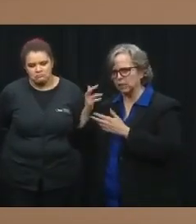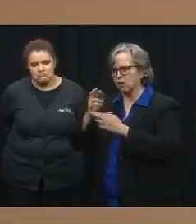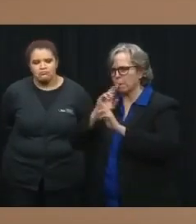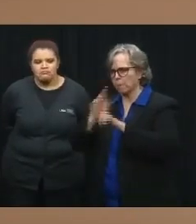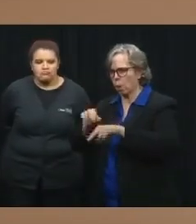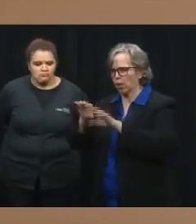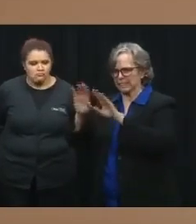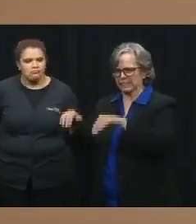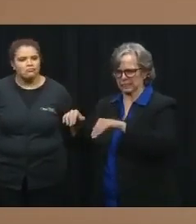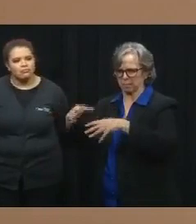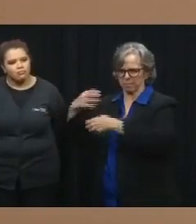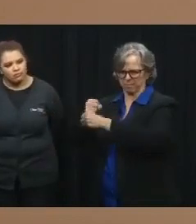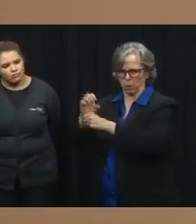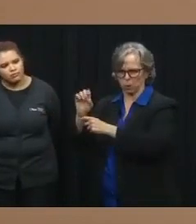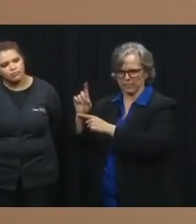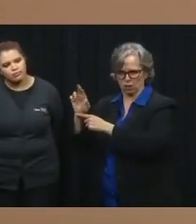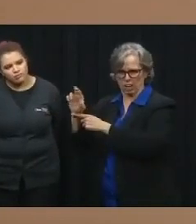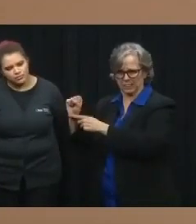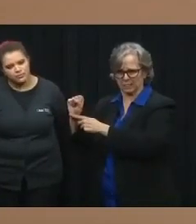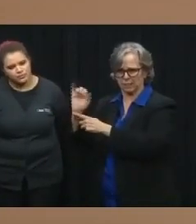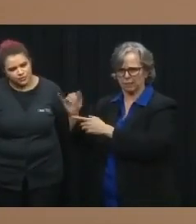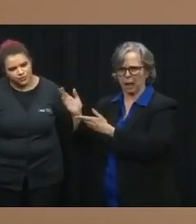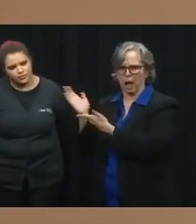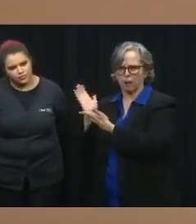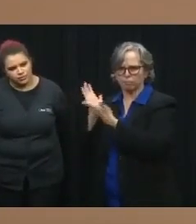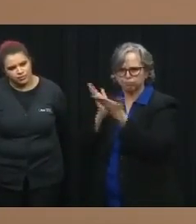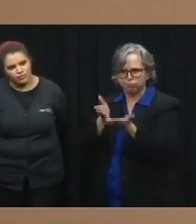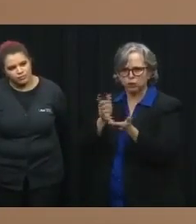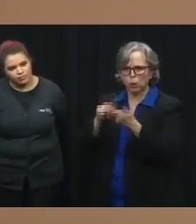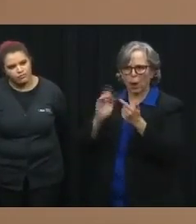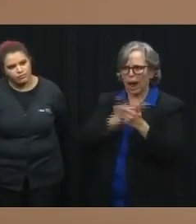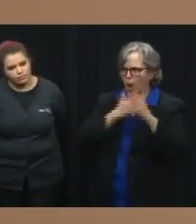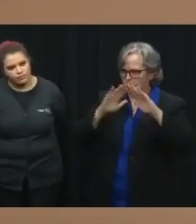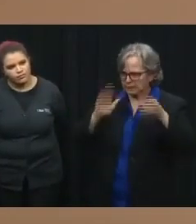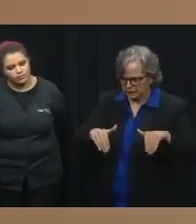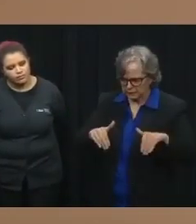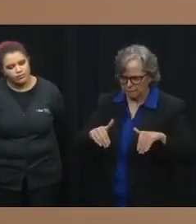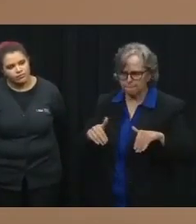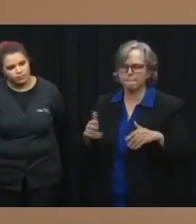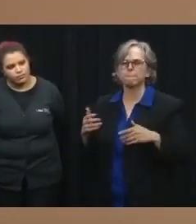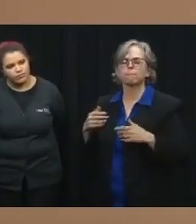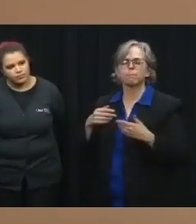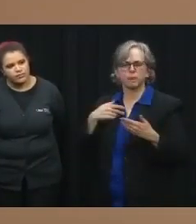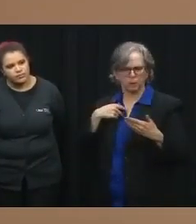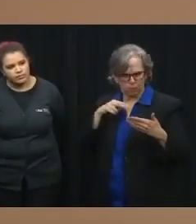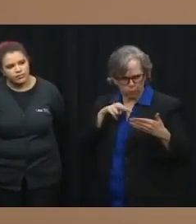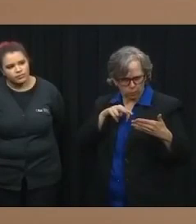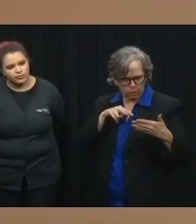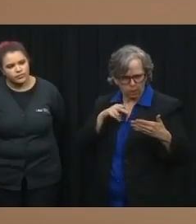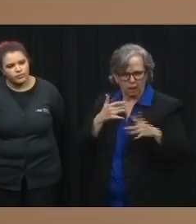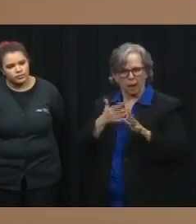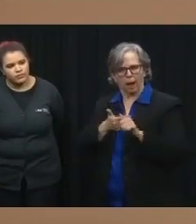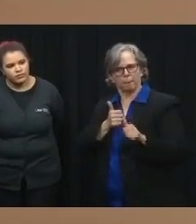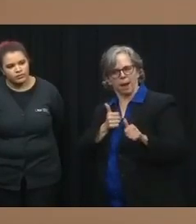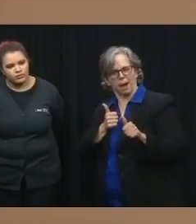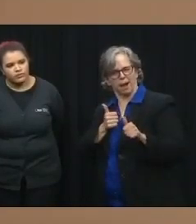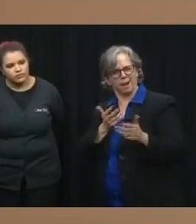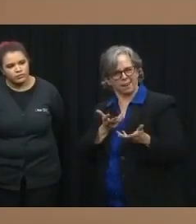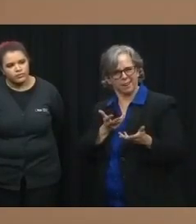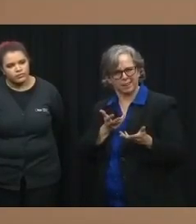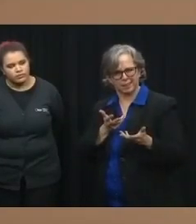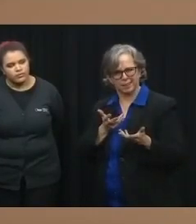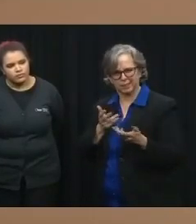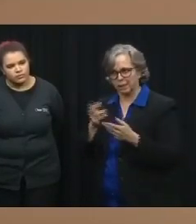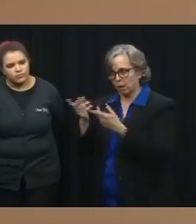same way we also have to get all the testing out from the hospitals who are doing testing. There's a lag time in just the reporting from the